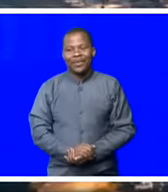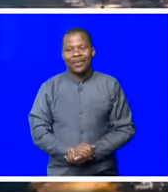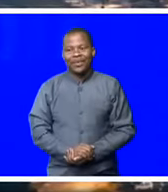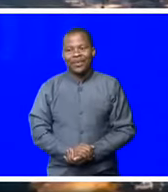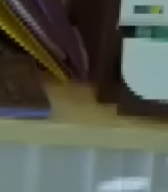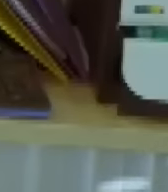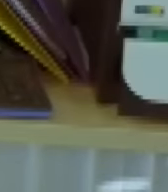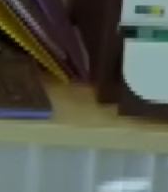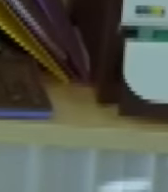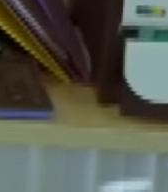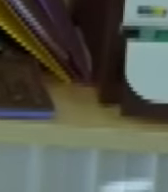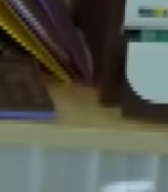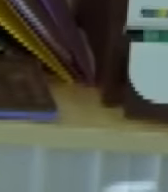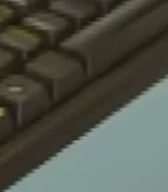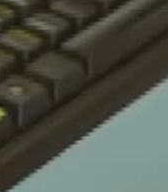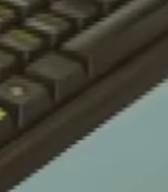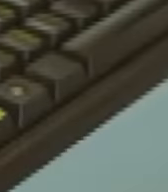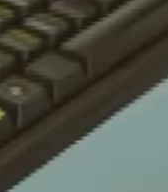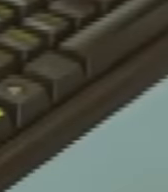ngwane.